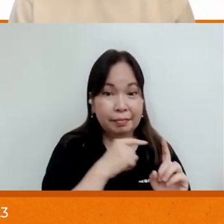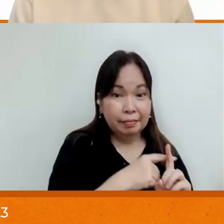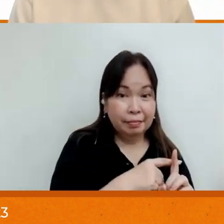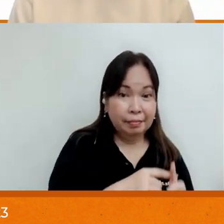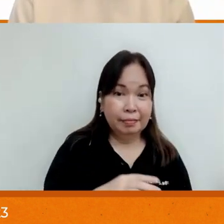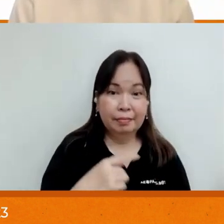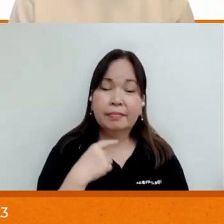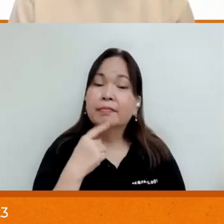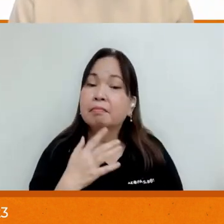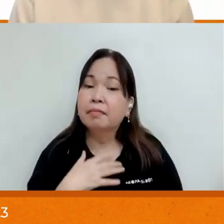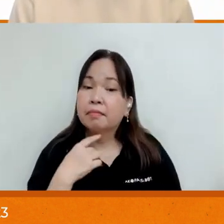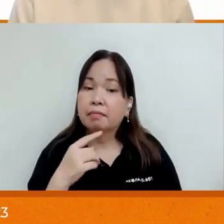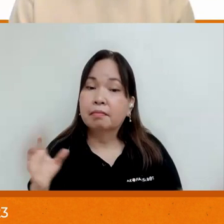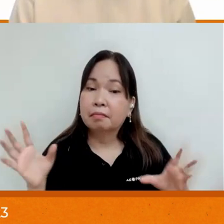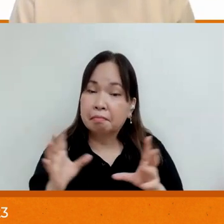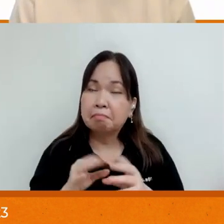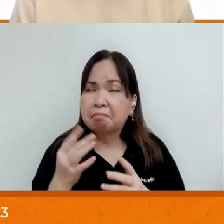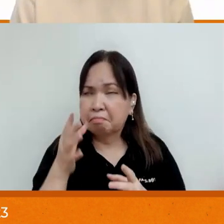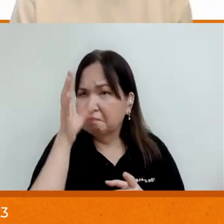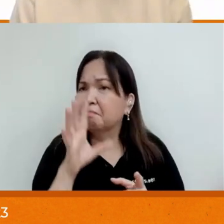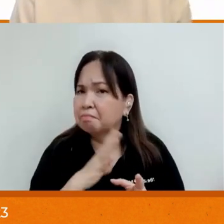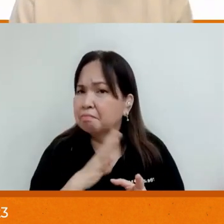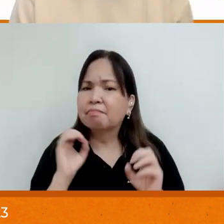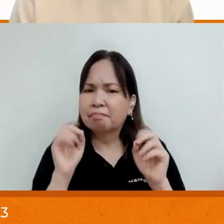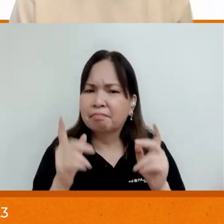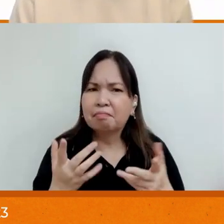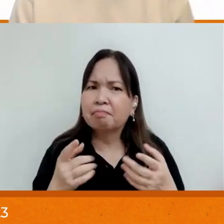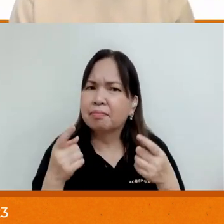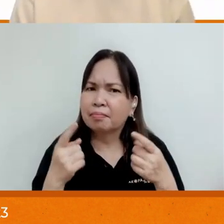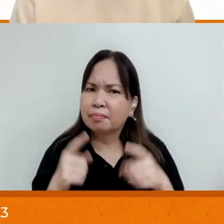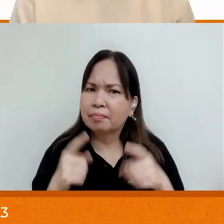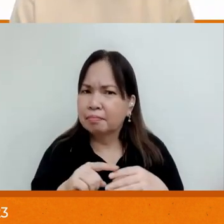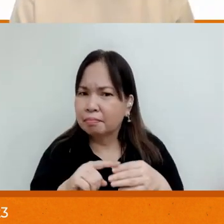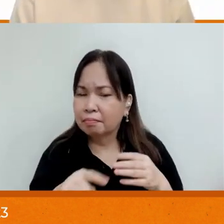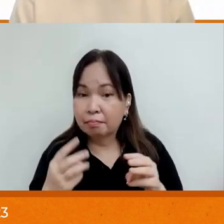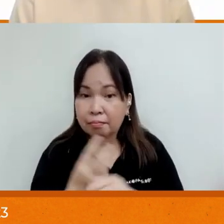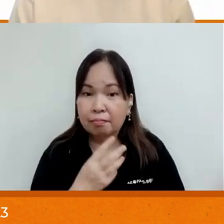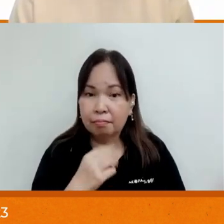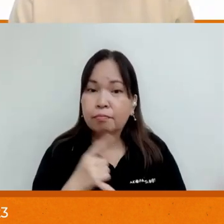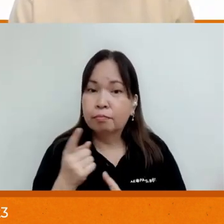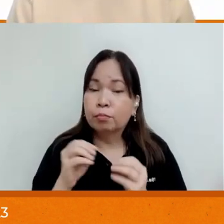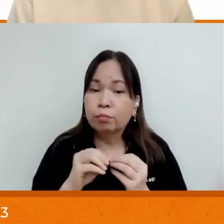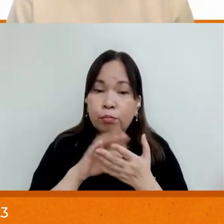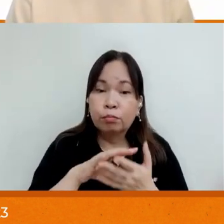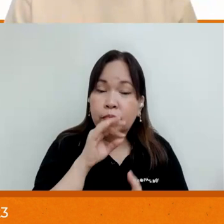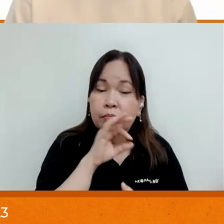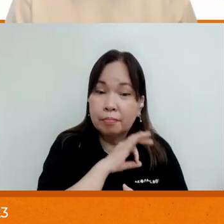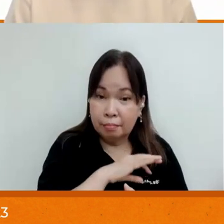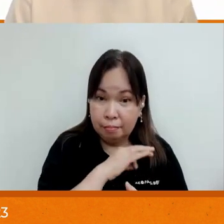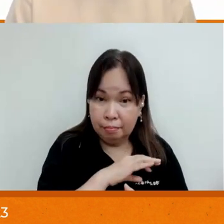namang mawawala. Mawawala. Correct. Oo. Parang, you have more benefits